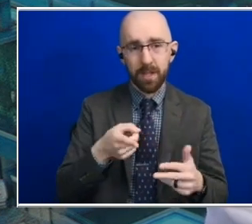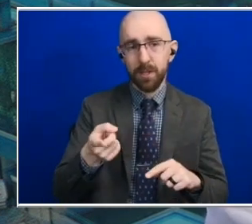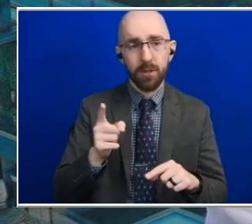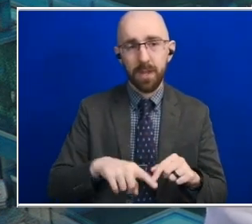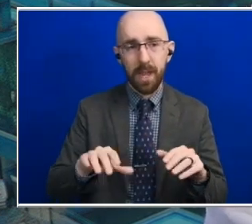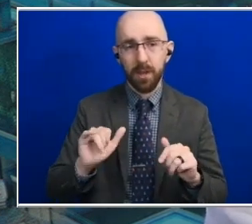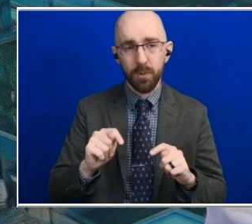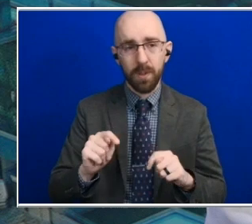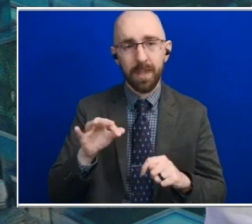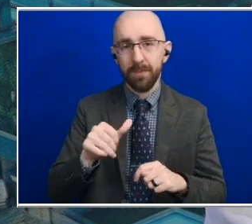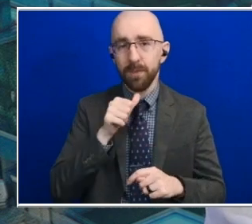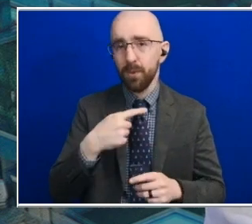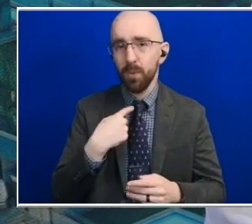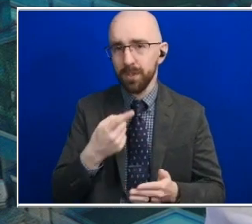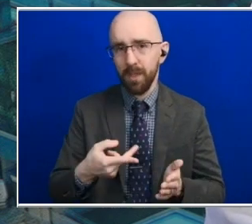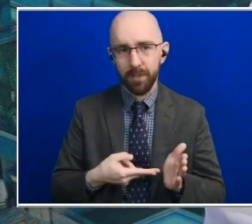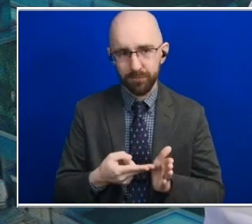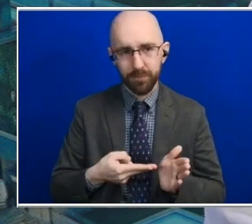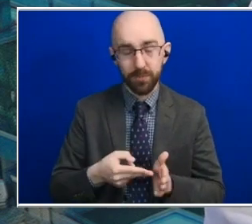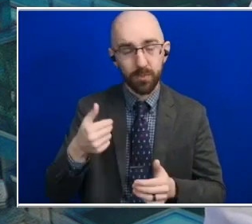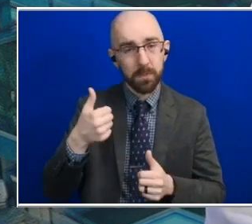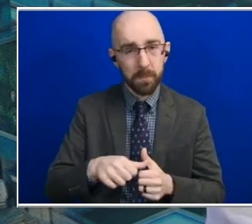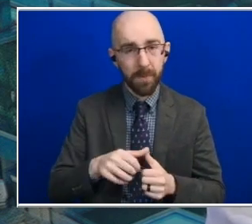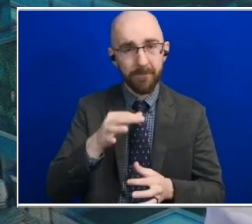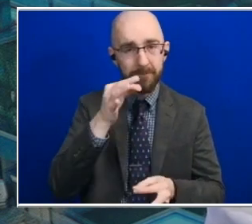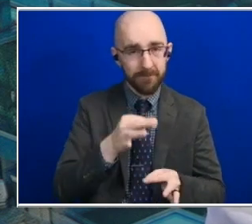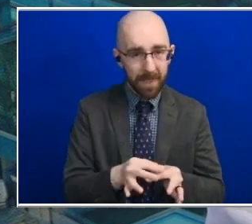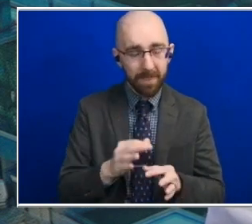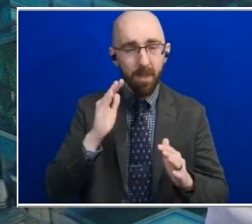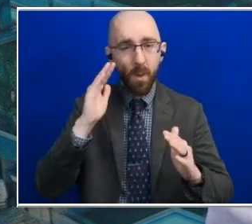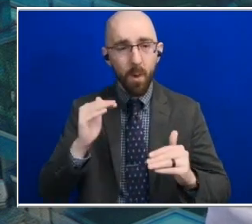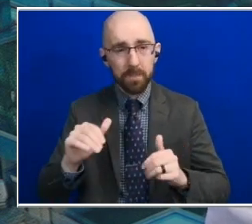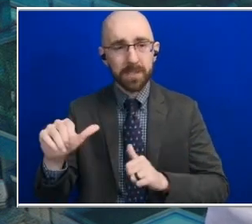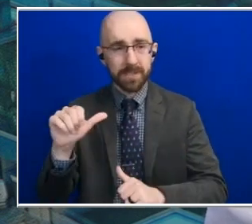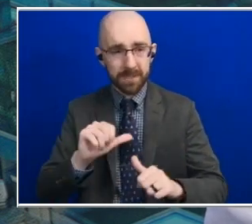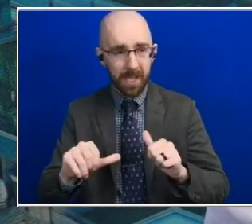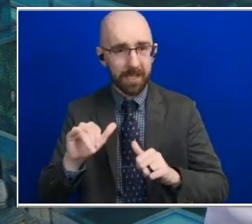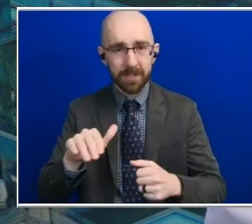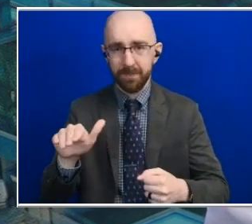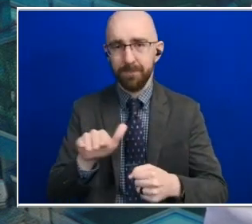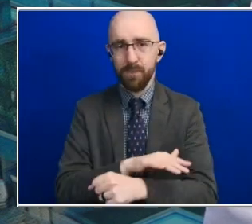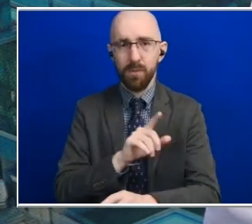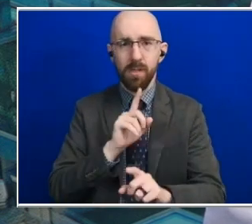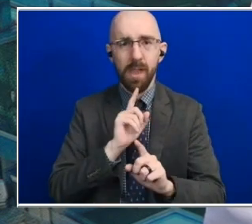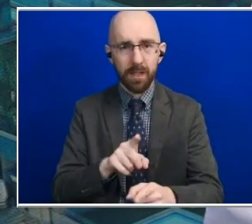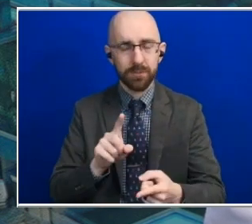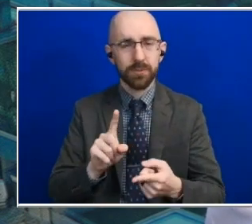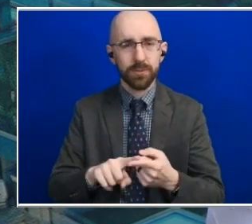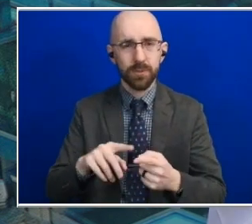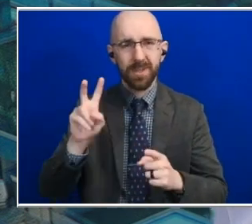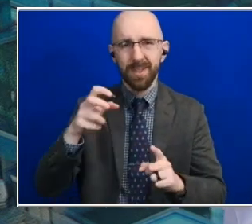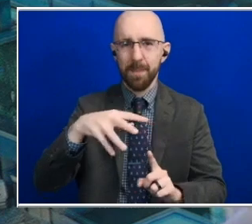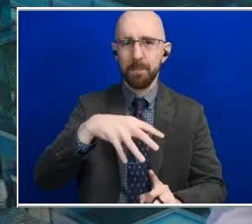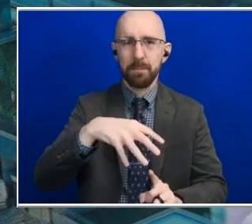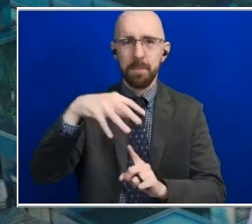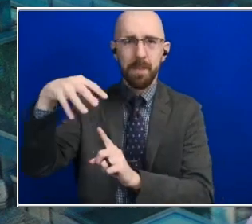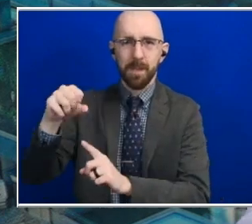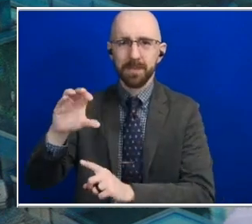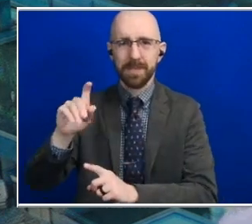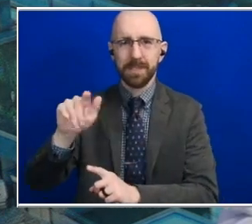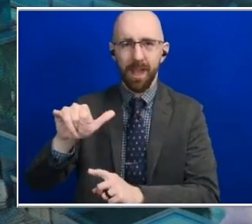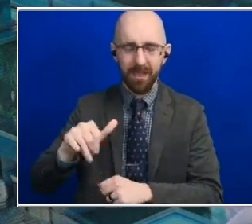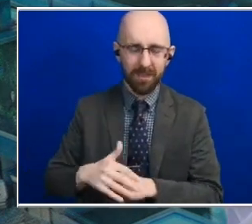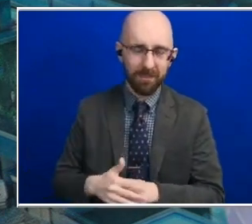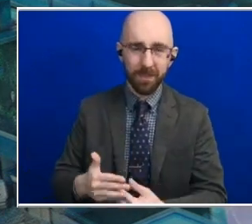truth. So remember, faith, hope, and science is the full answer to Beam Me Up, Scotty. All right, thanks again to everybody